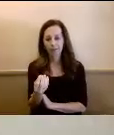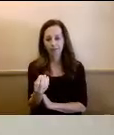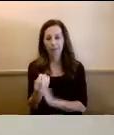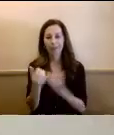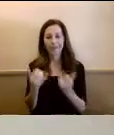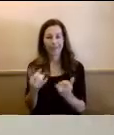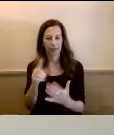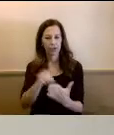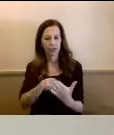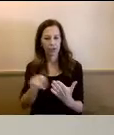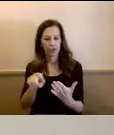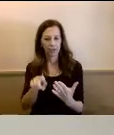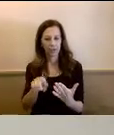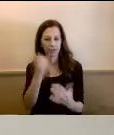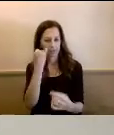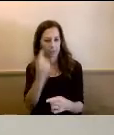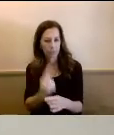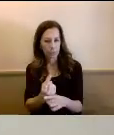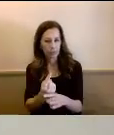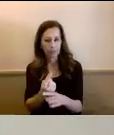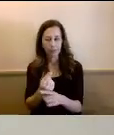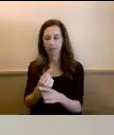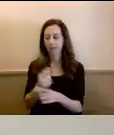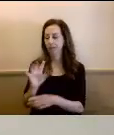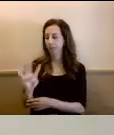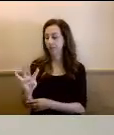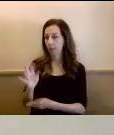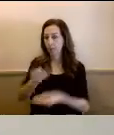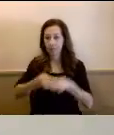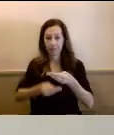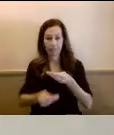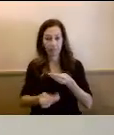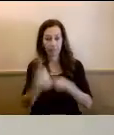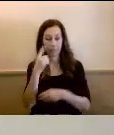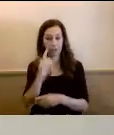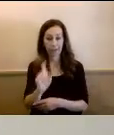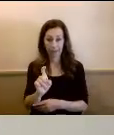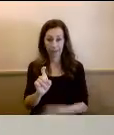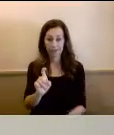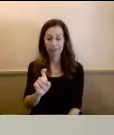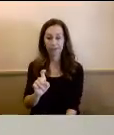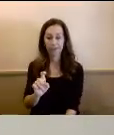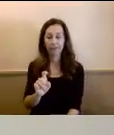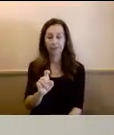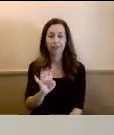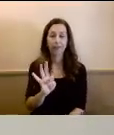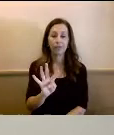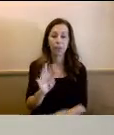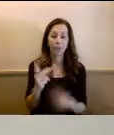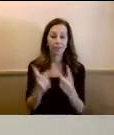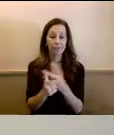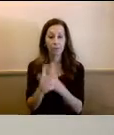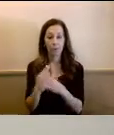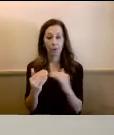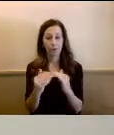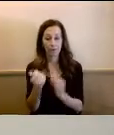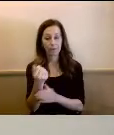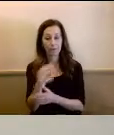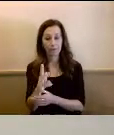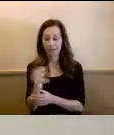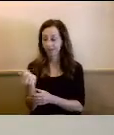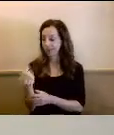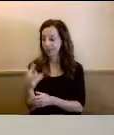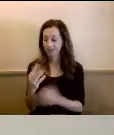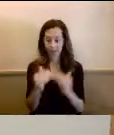going to do our back check. So we substitute the 4 for the x. 4 times 4 equals 16.